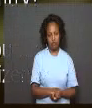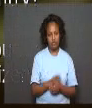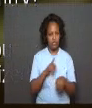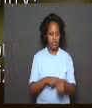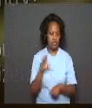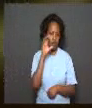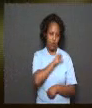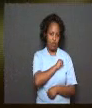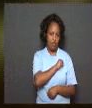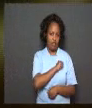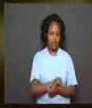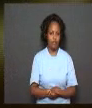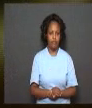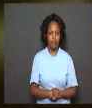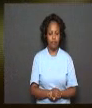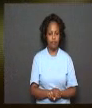Time's up!